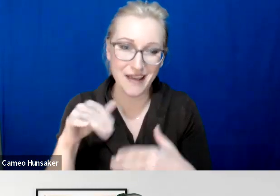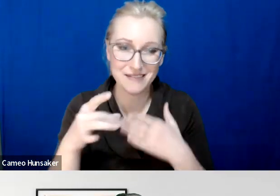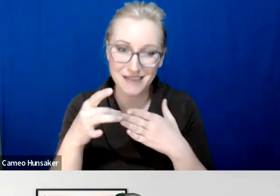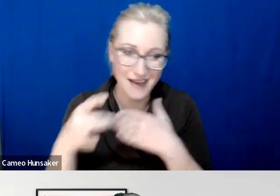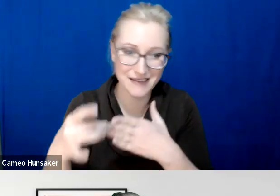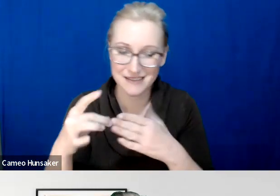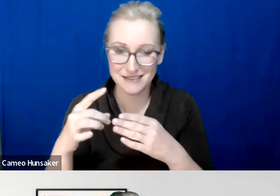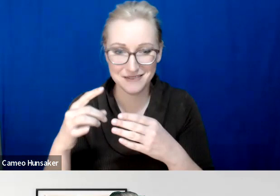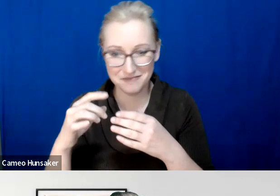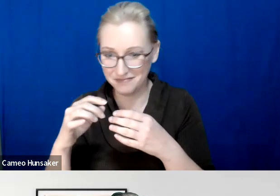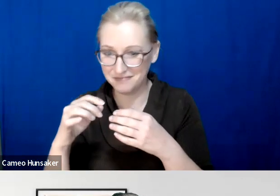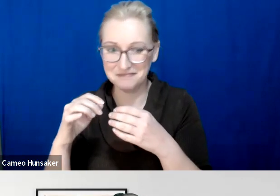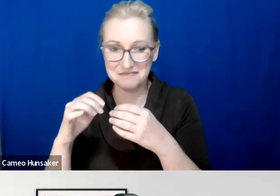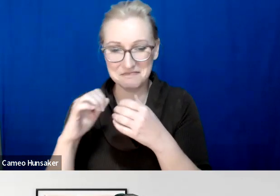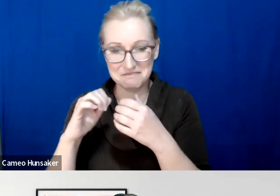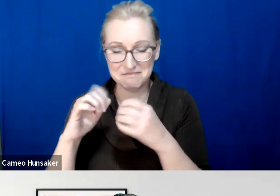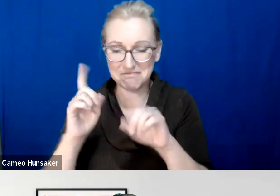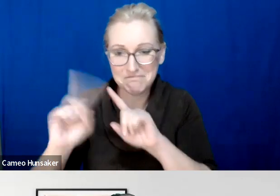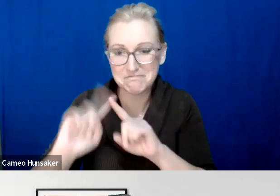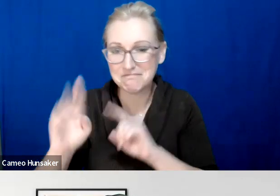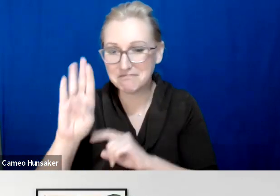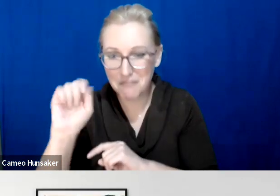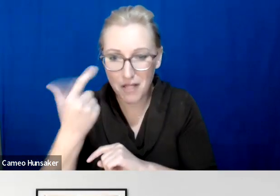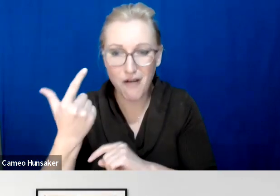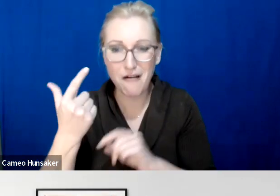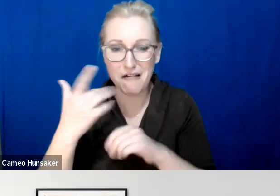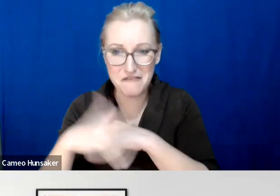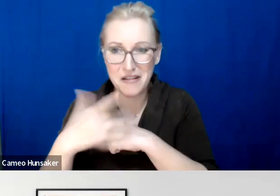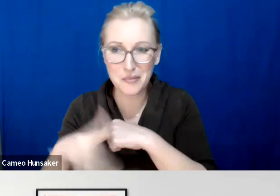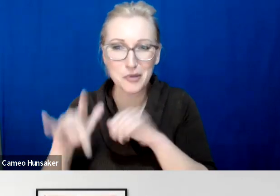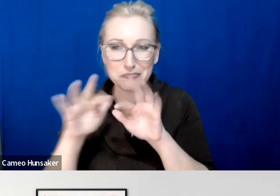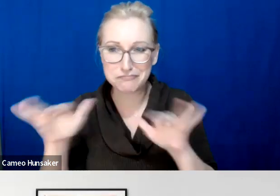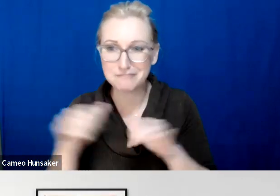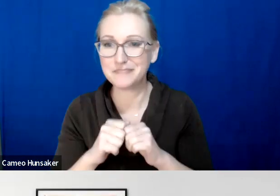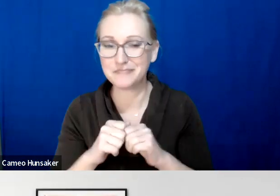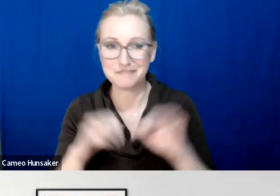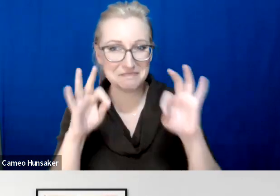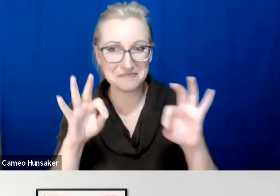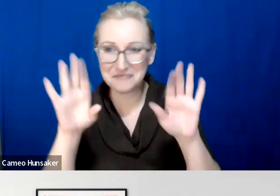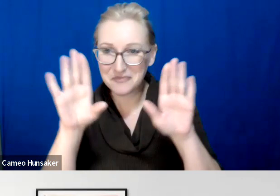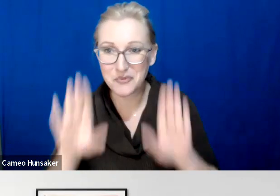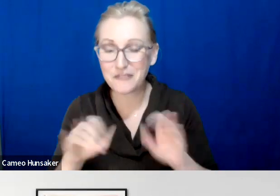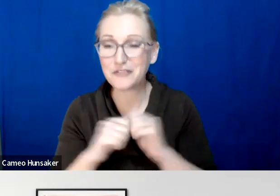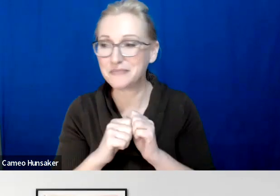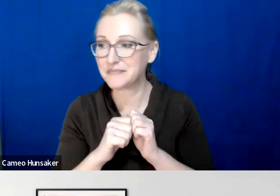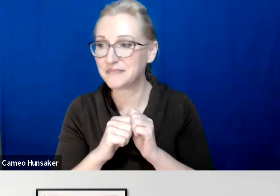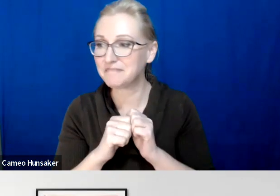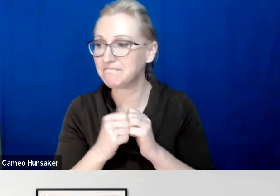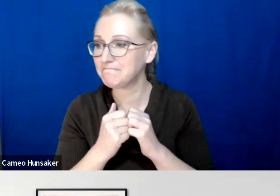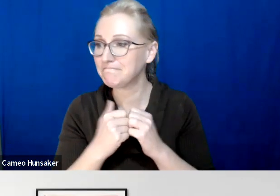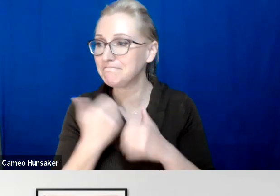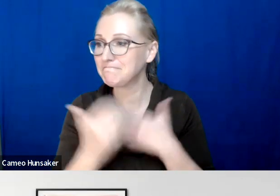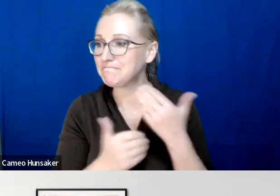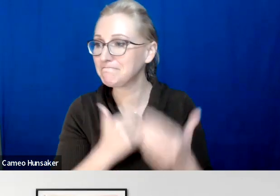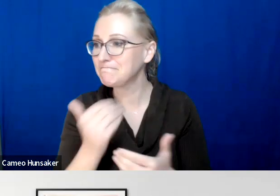of broken down in the different blogs that are available. For sure. All right, wonderful. So we'll keep moving here. Some